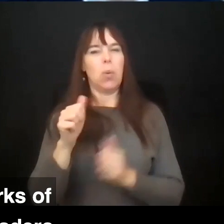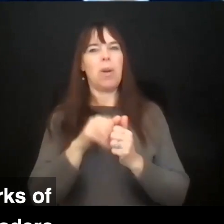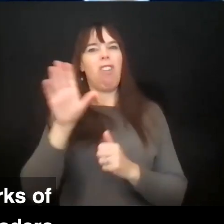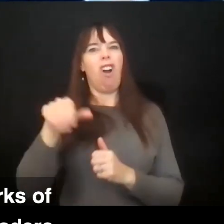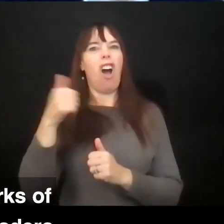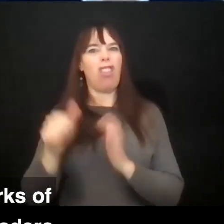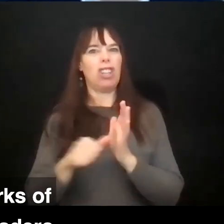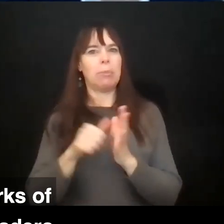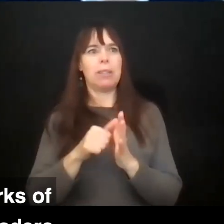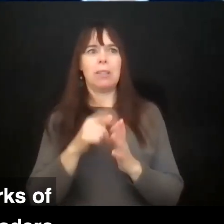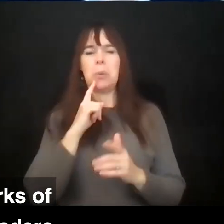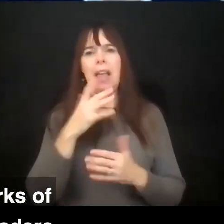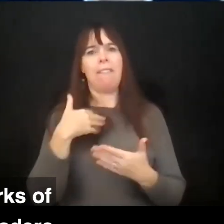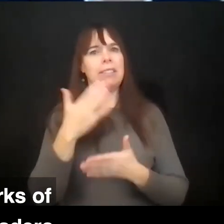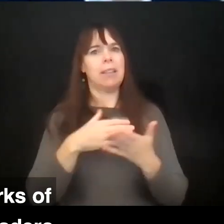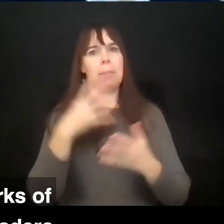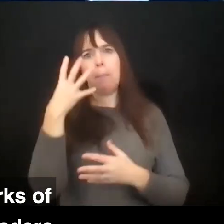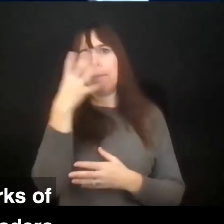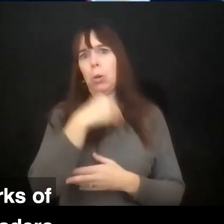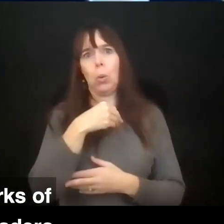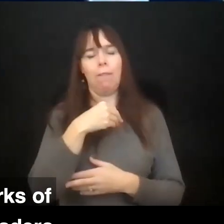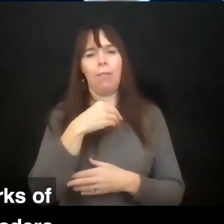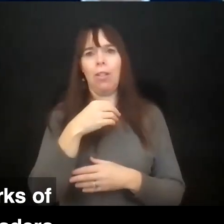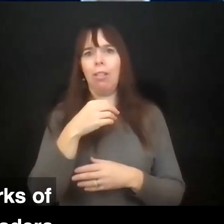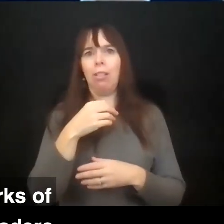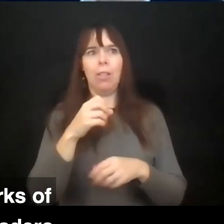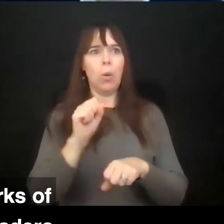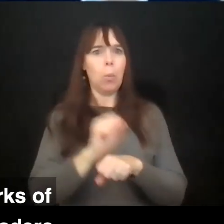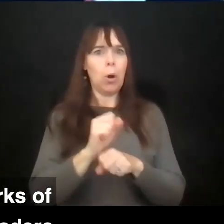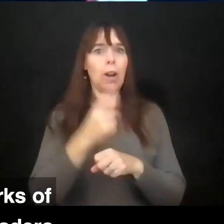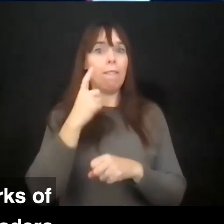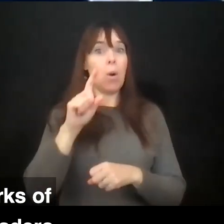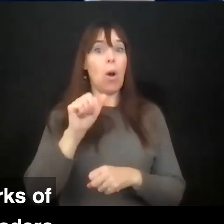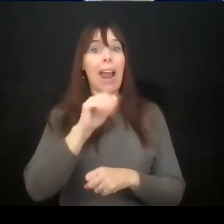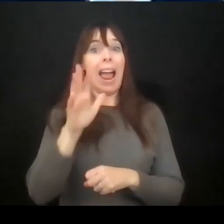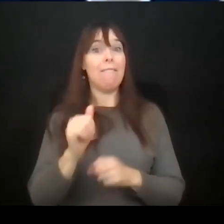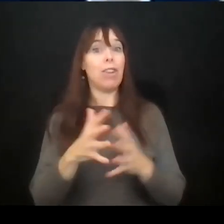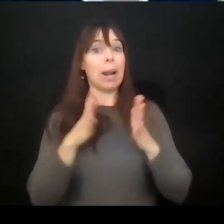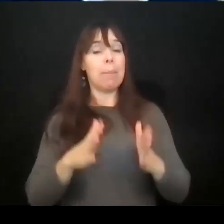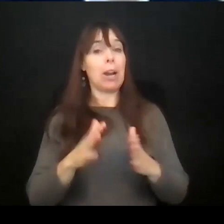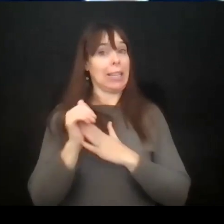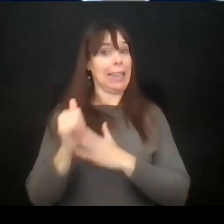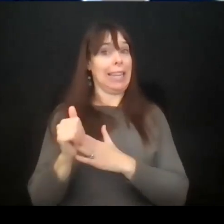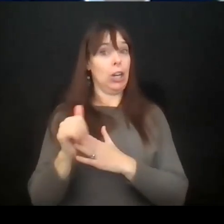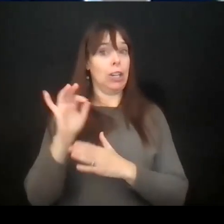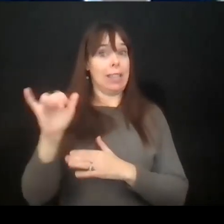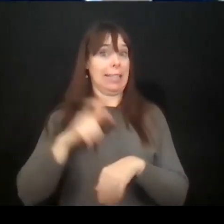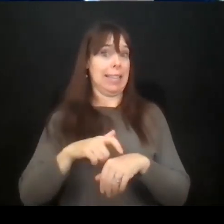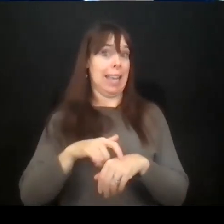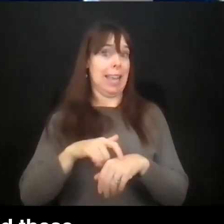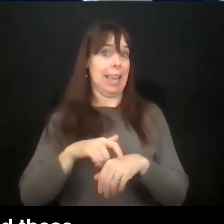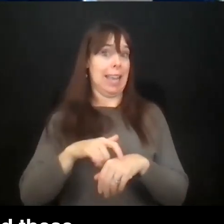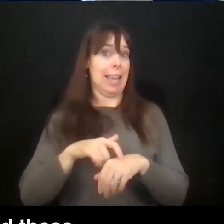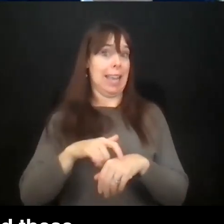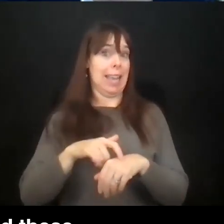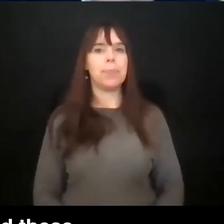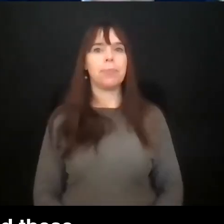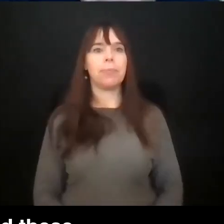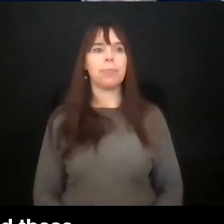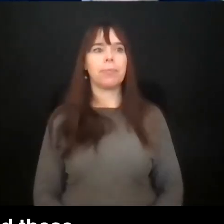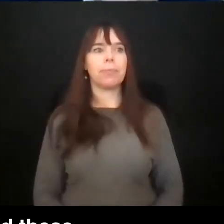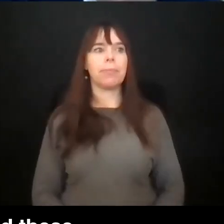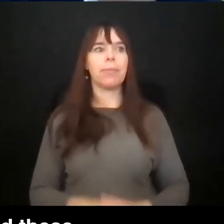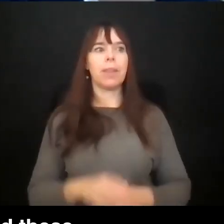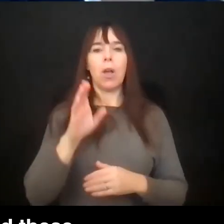She did some great works of the African-American leaders of the time as well. New slide shows a photograph. Margaret Burke